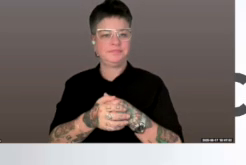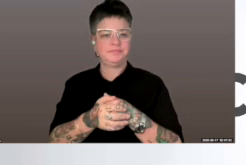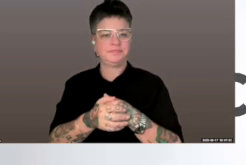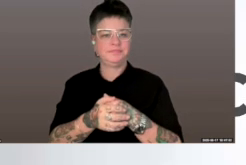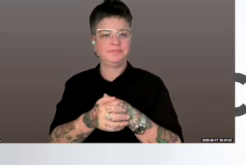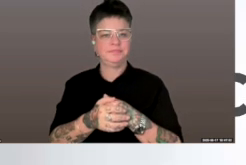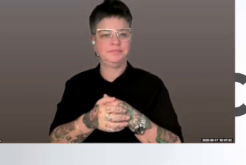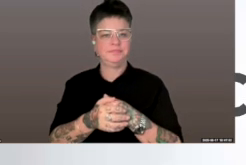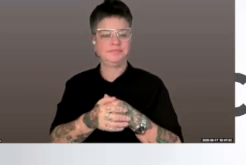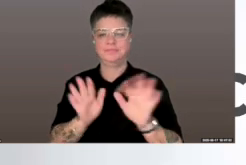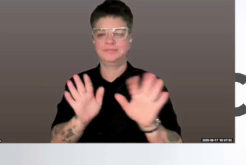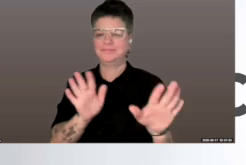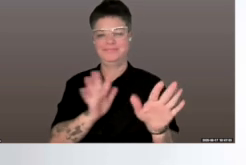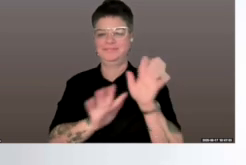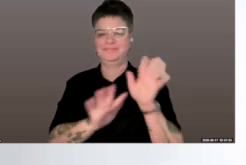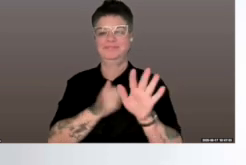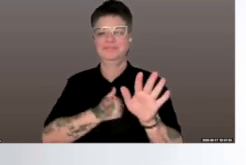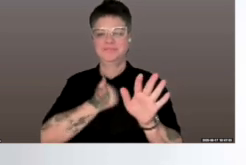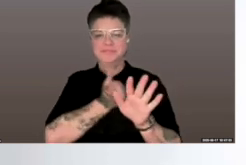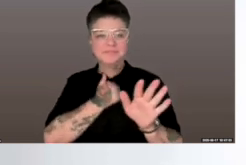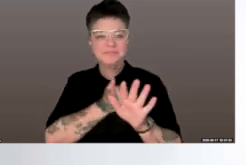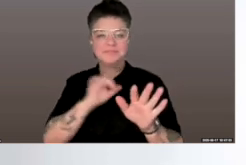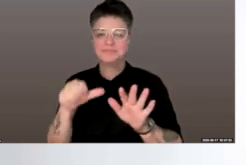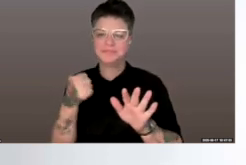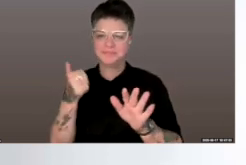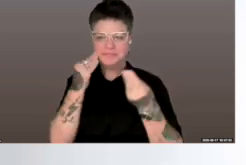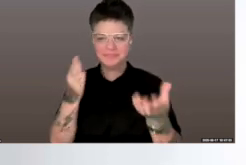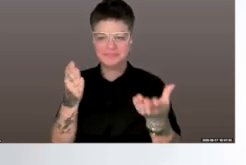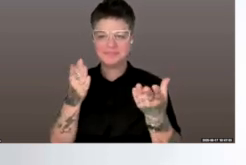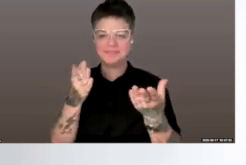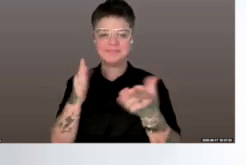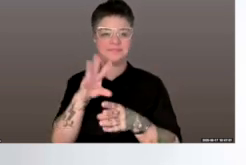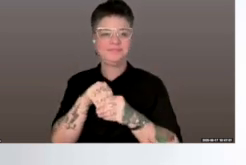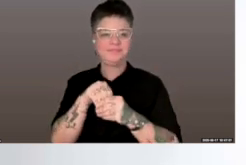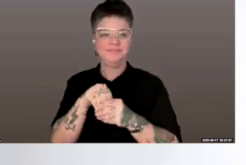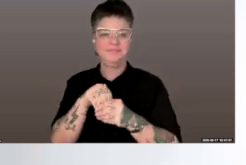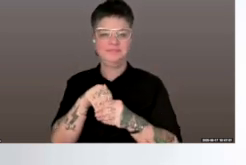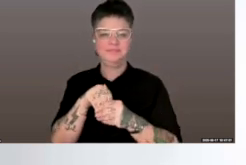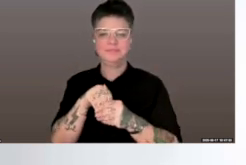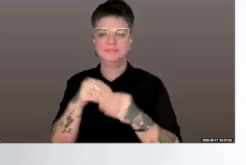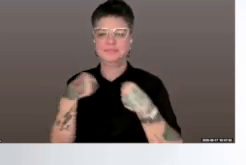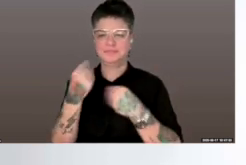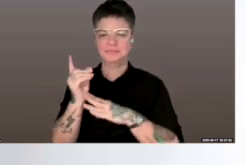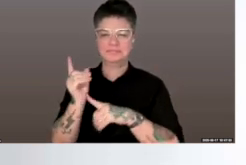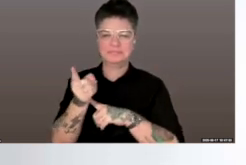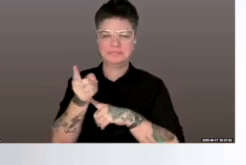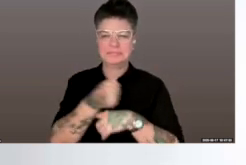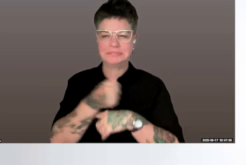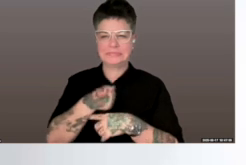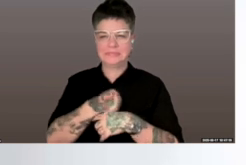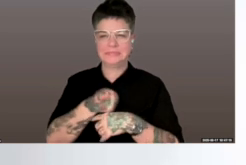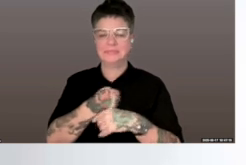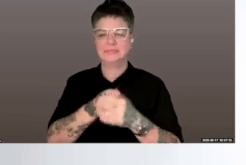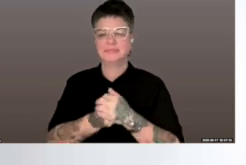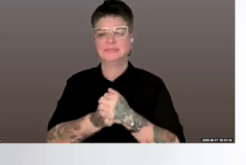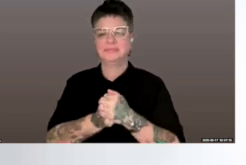Great. Oh, sorry. Other updates include, give me 1 second.